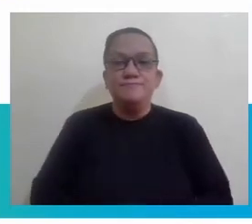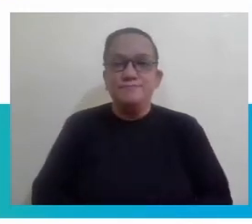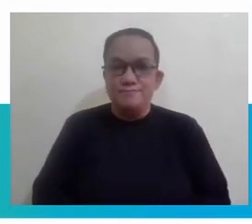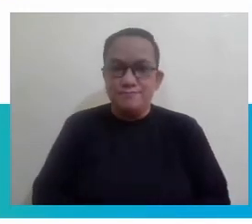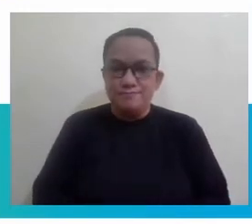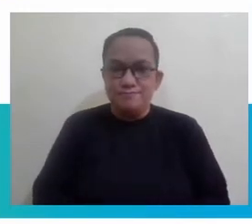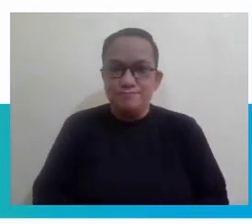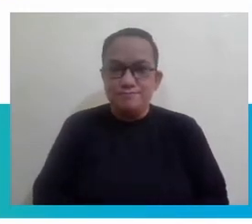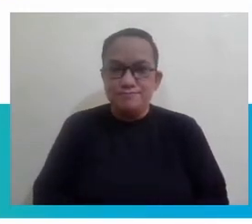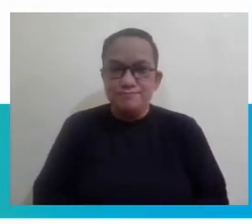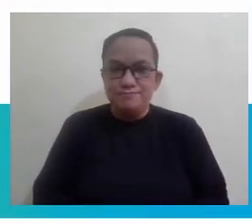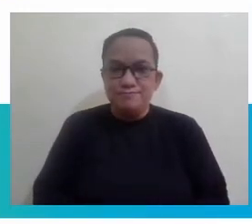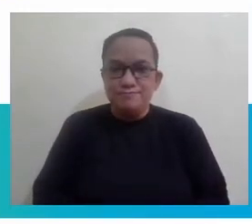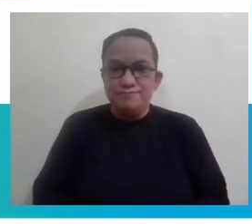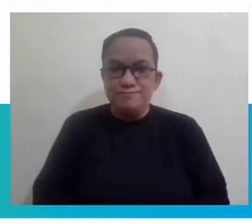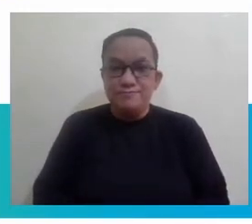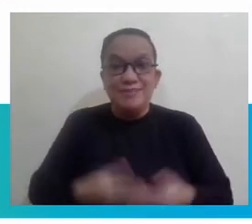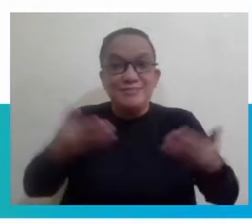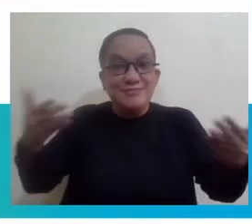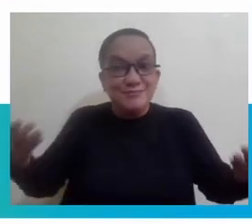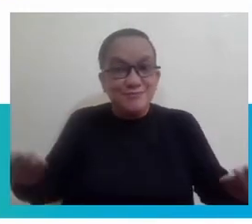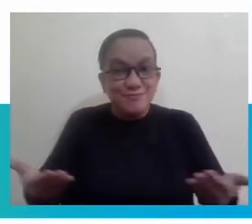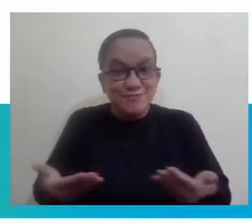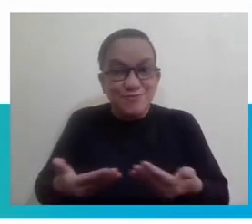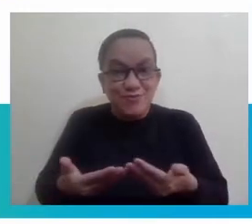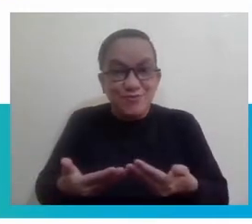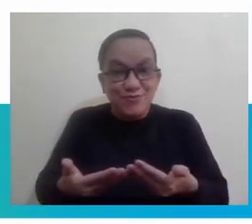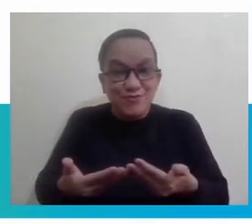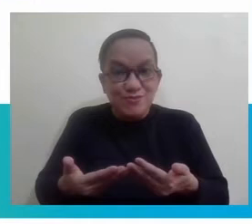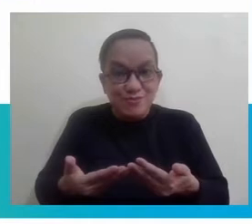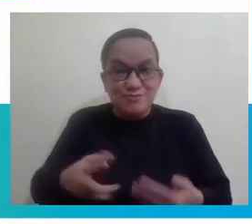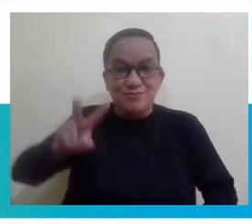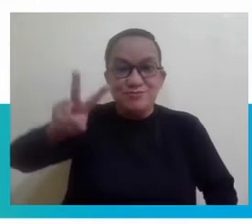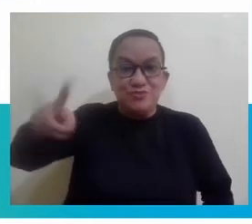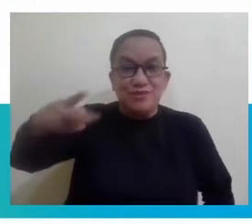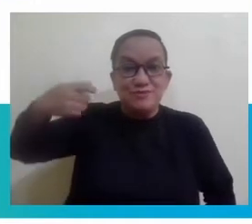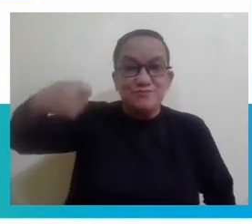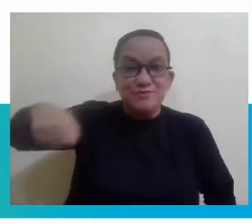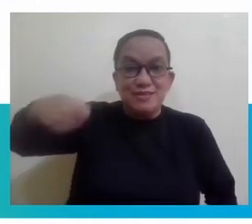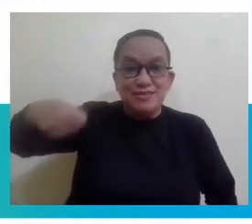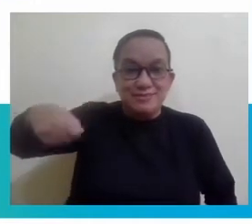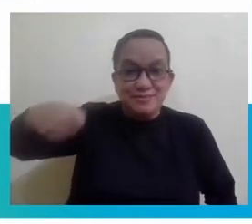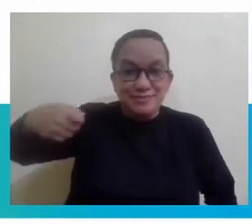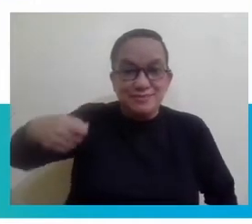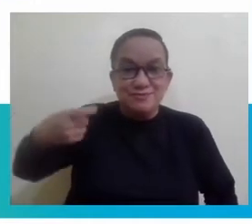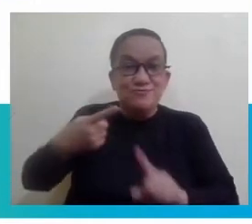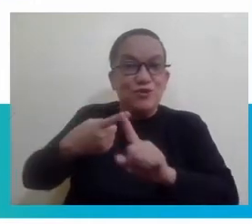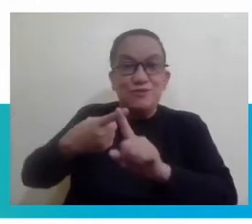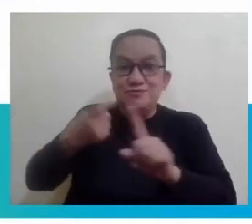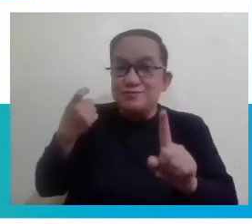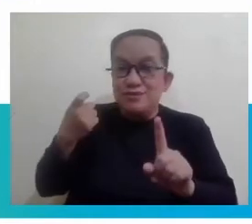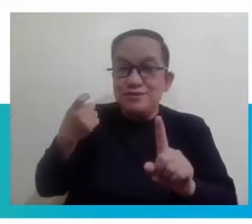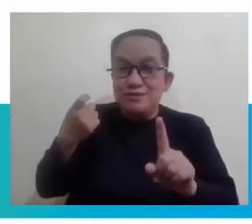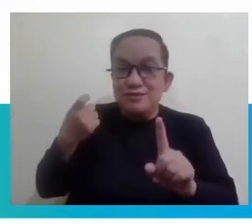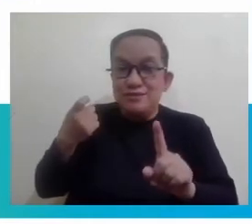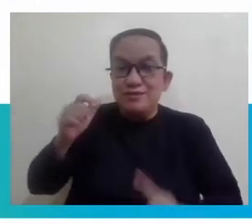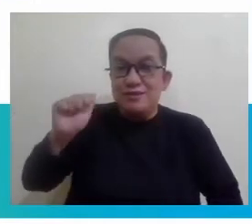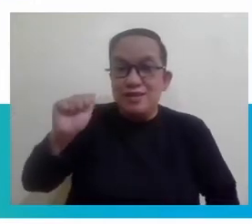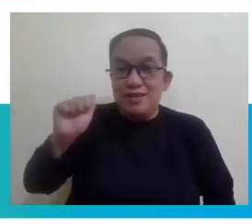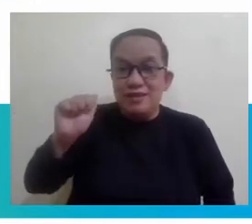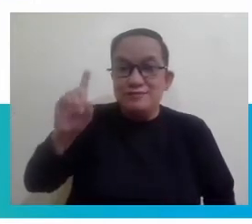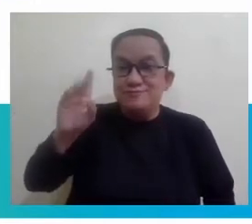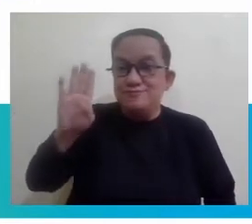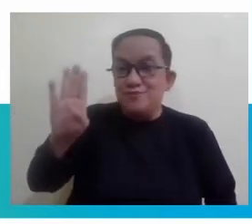Ingrid van Wies from the Asia Development Bank. Good afternoon, Ingrid. I invite you to make welcome